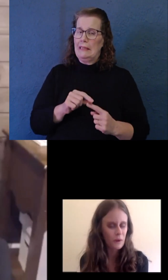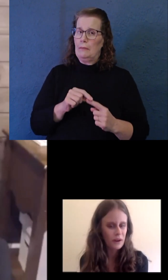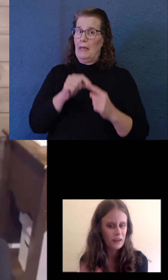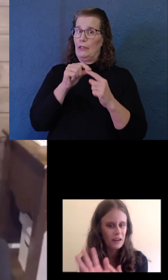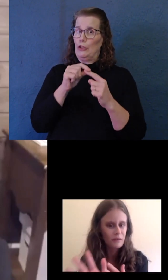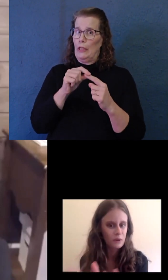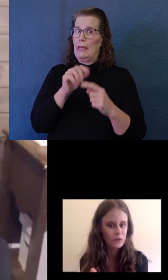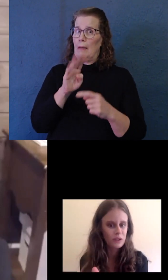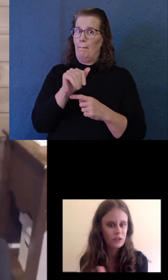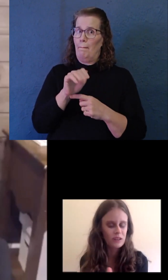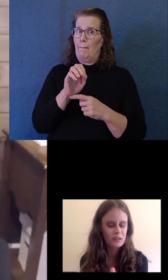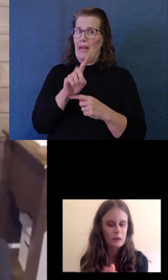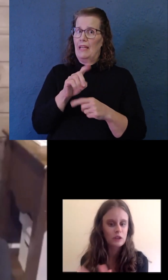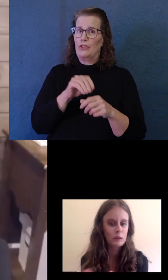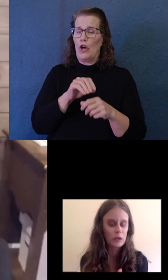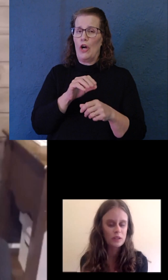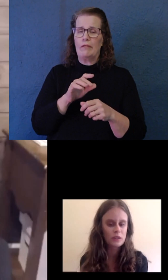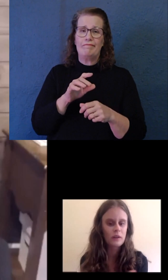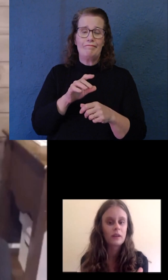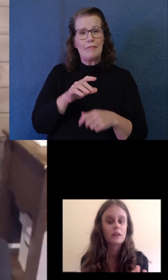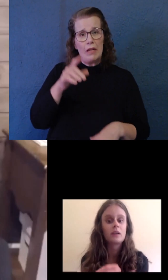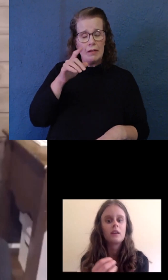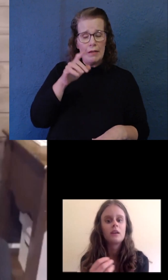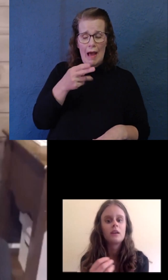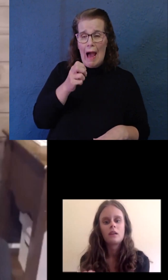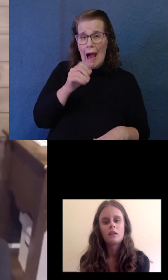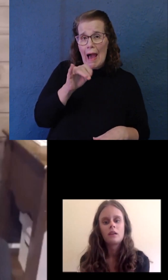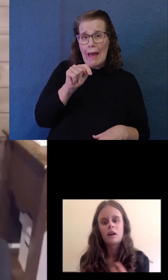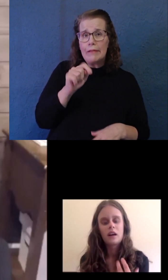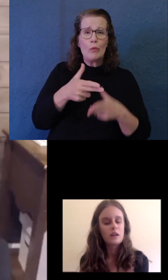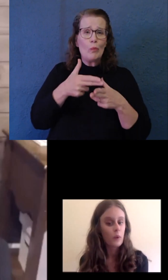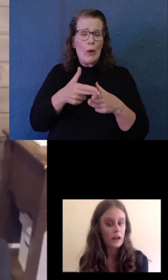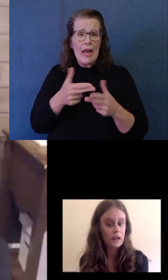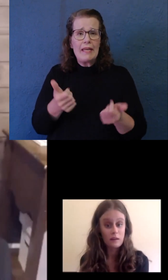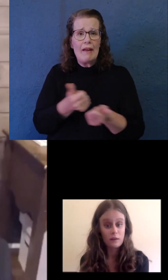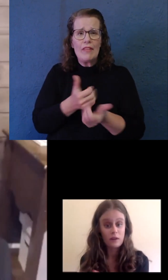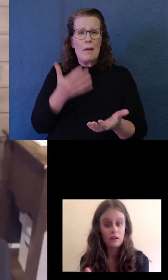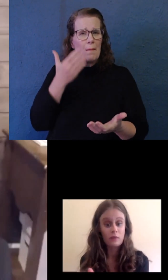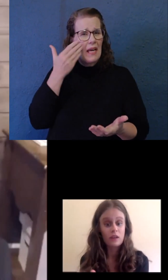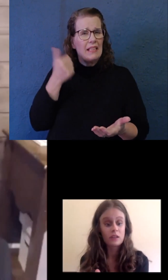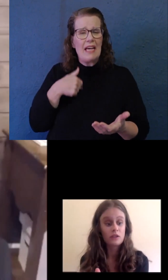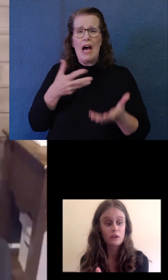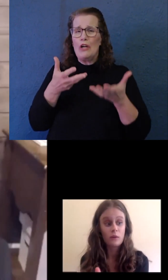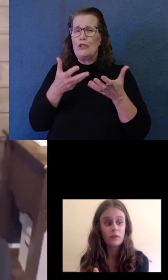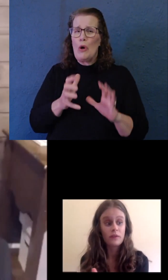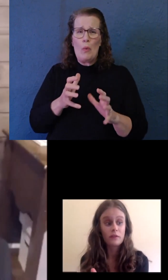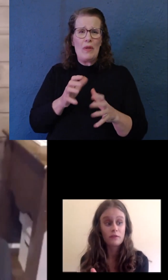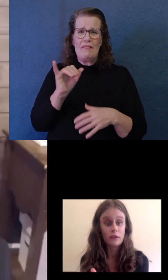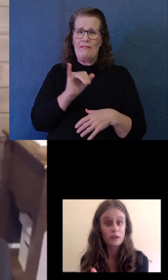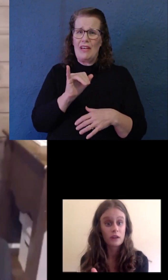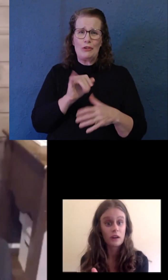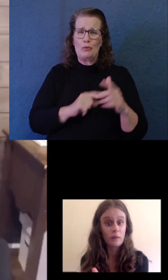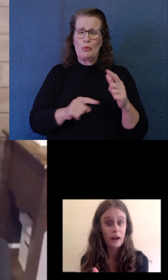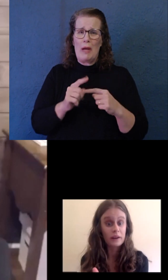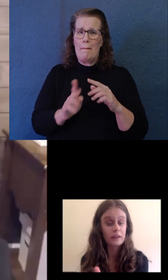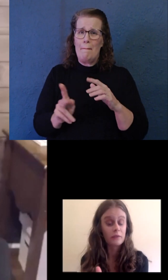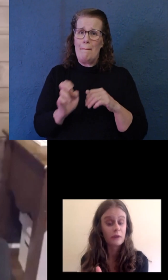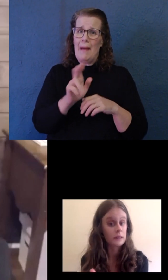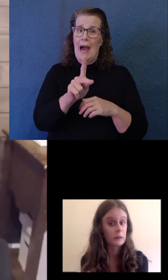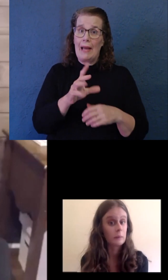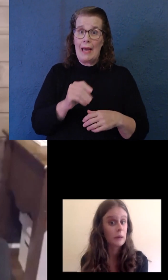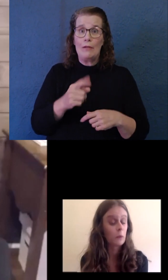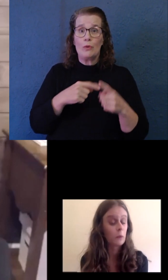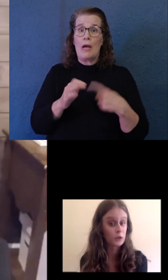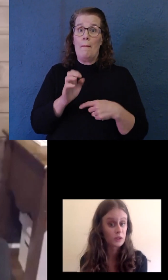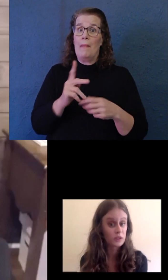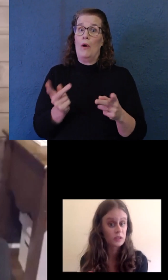want to lower any kind of dosage, especially based on like height and weight and everything, because I don't want the infection to come back and for it